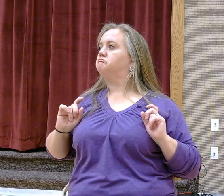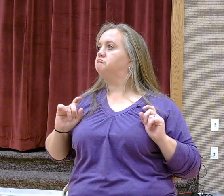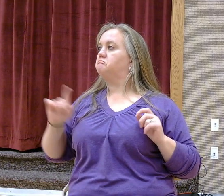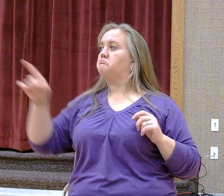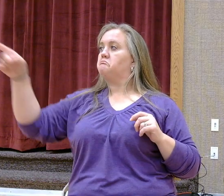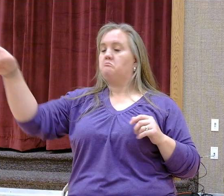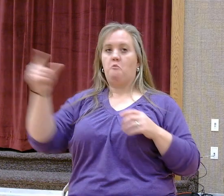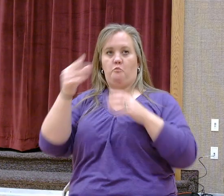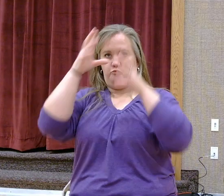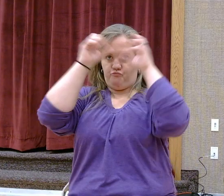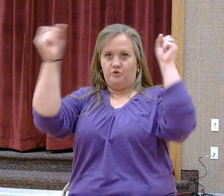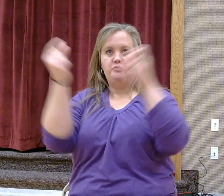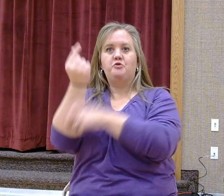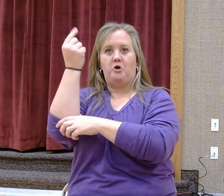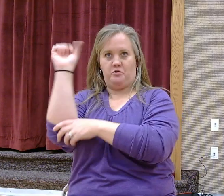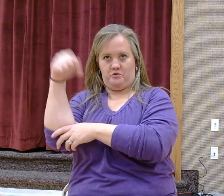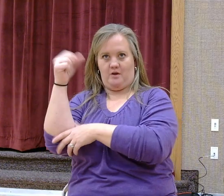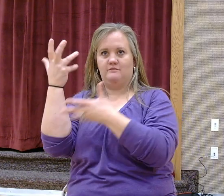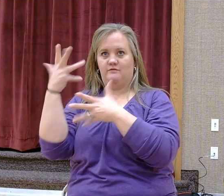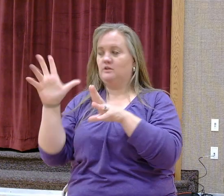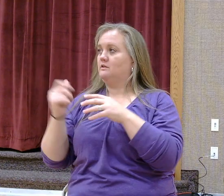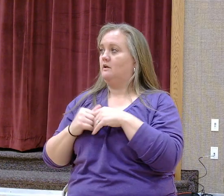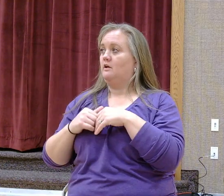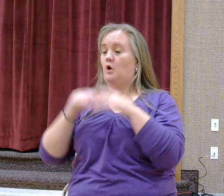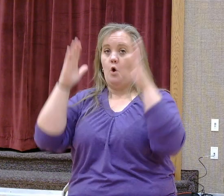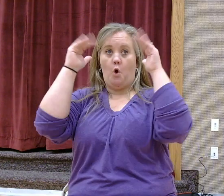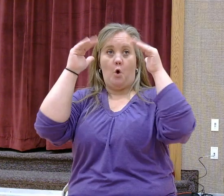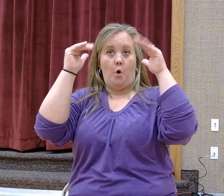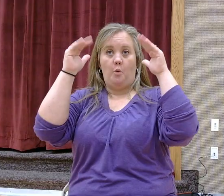have. Hopefully it's something you never have to